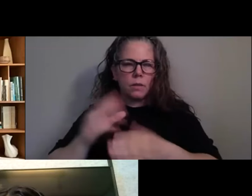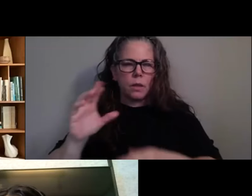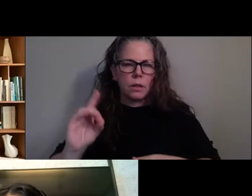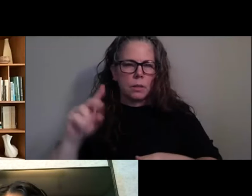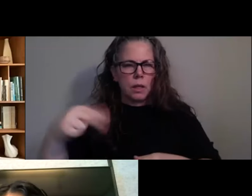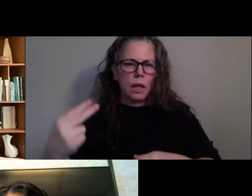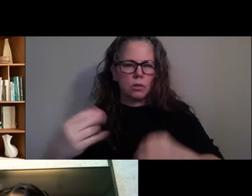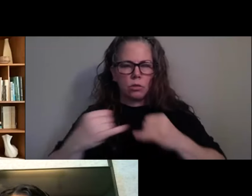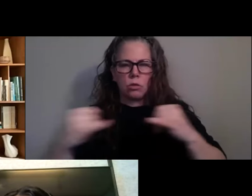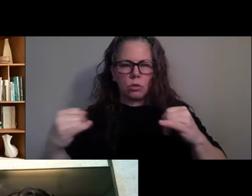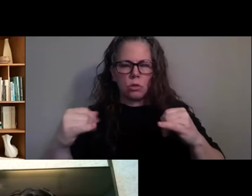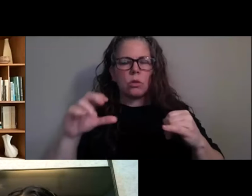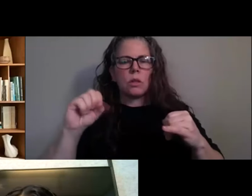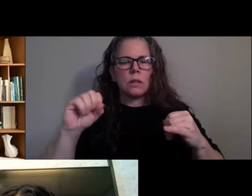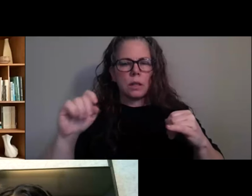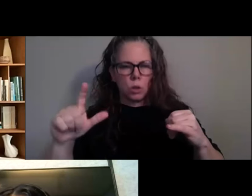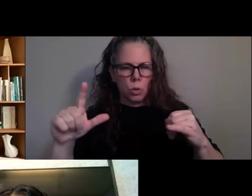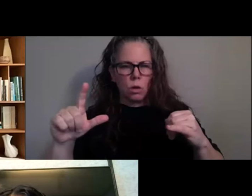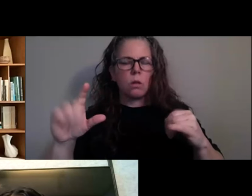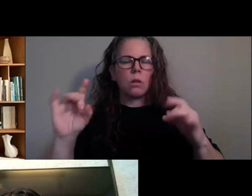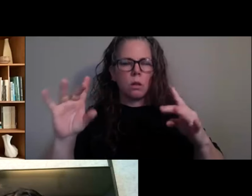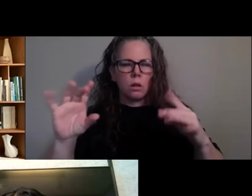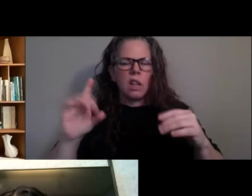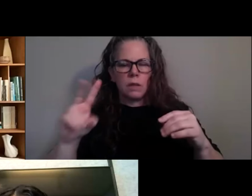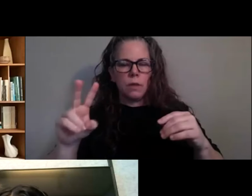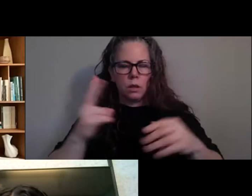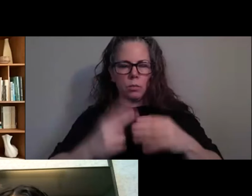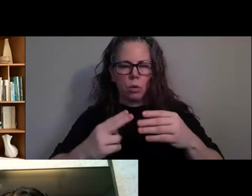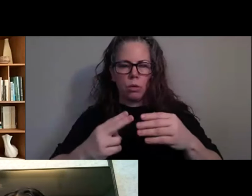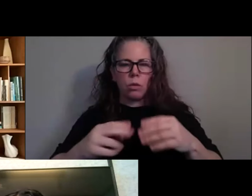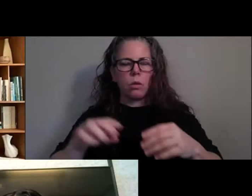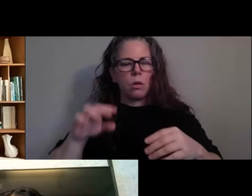line item on sexual and domestic violence services. The number is